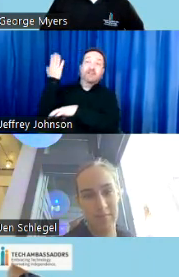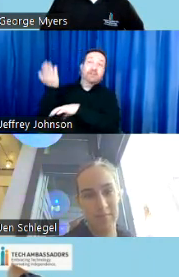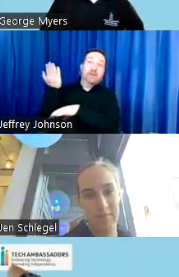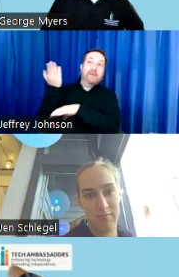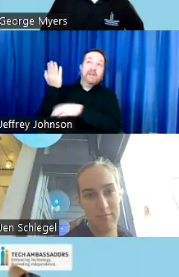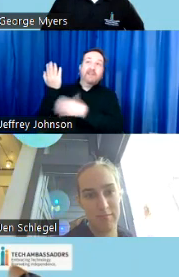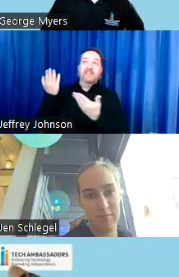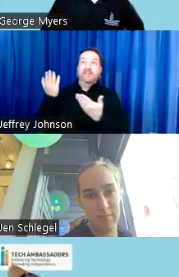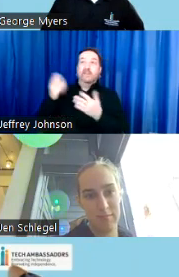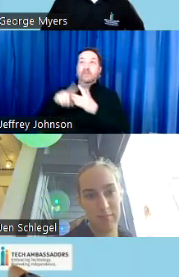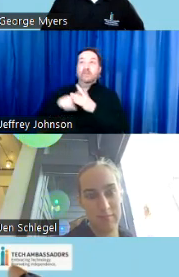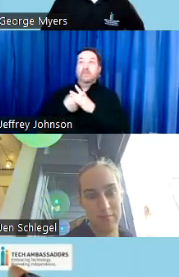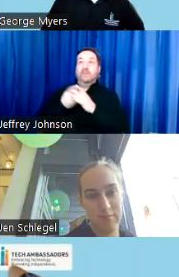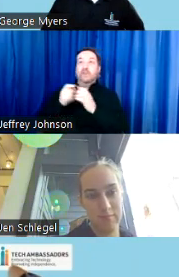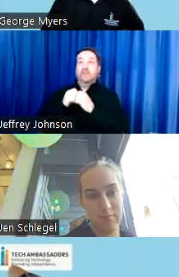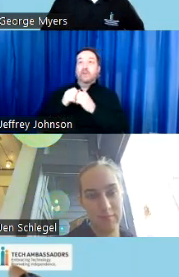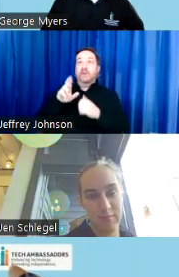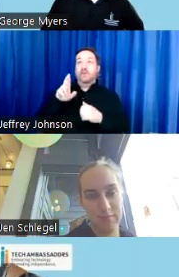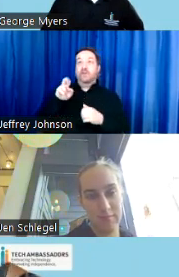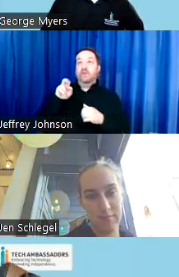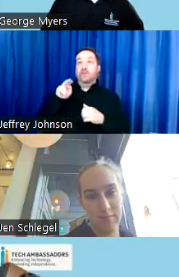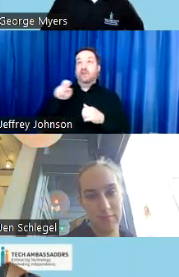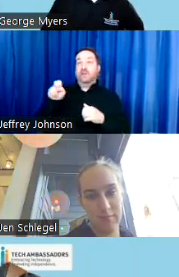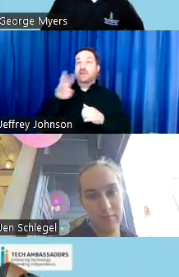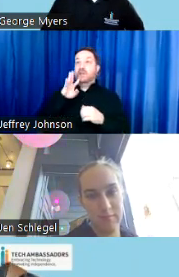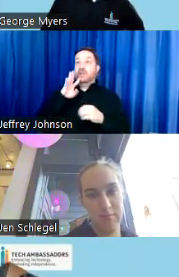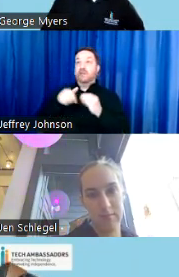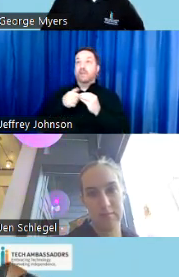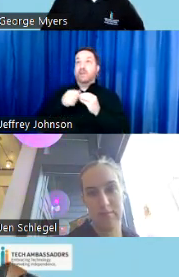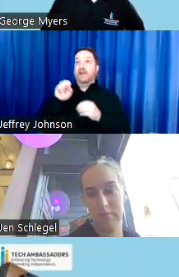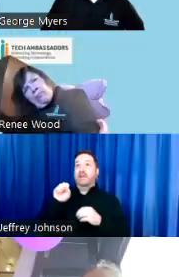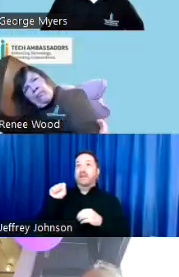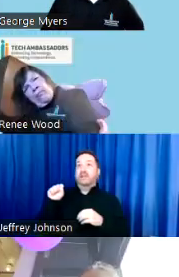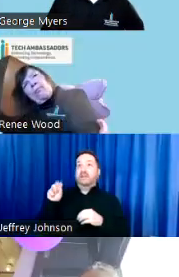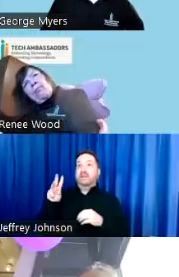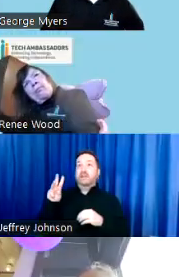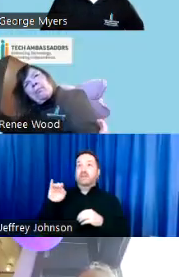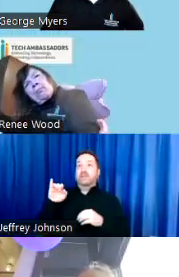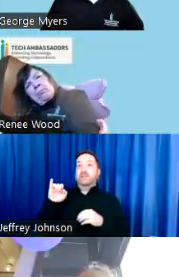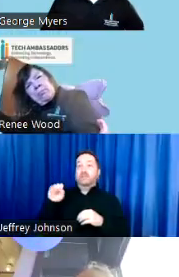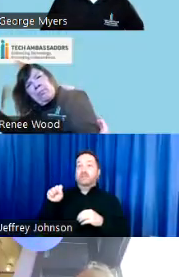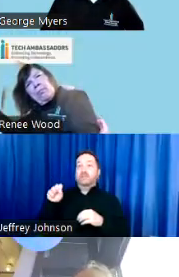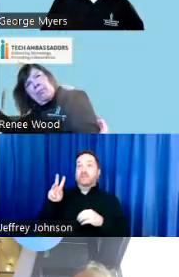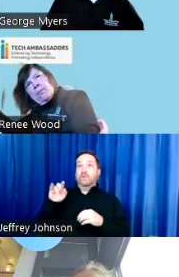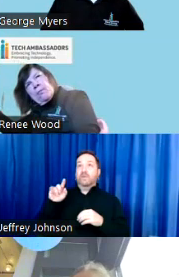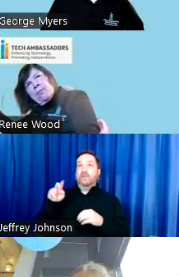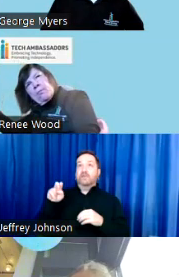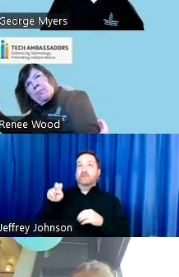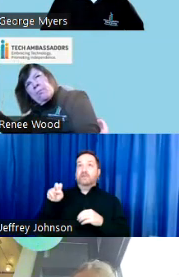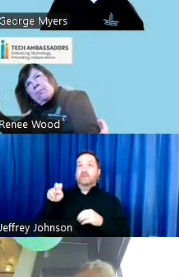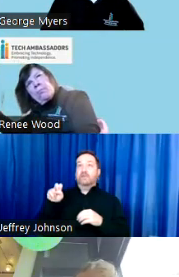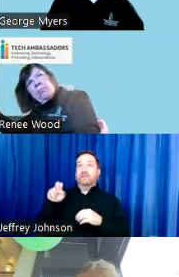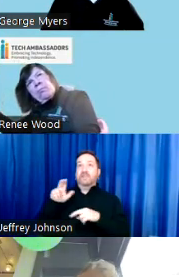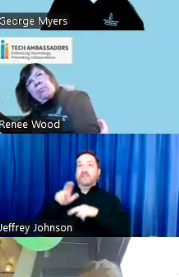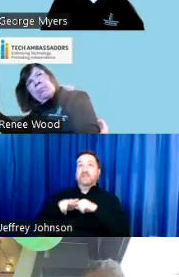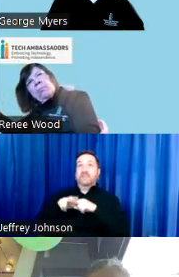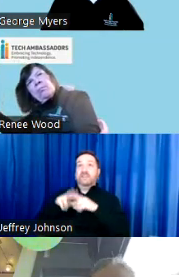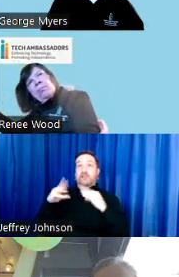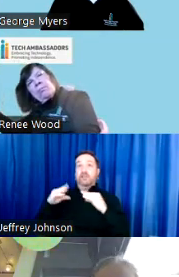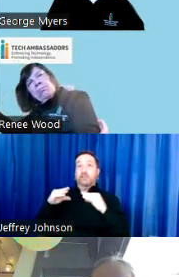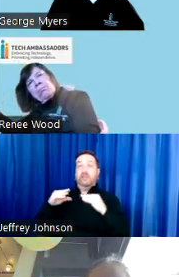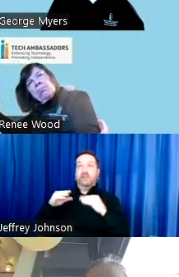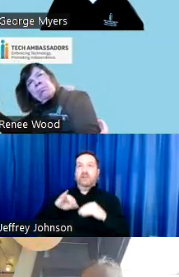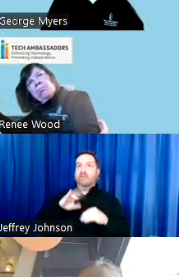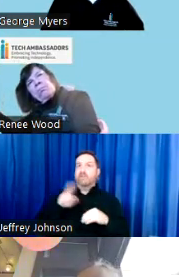And we're going to start out with Renee talking about a swivel seat cushion, which is not something I think I had seen before. This